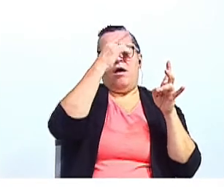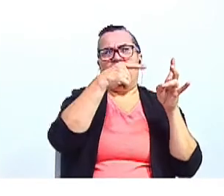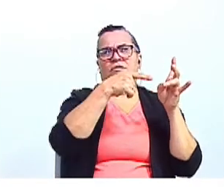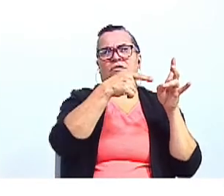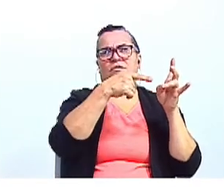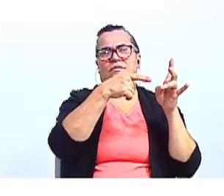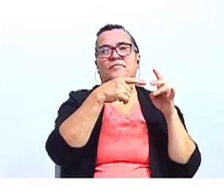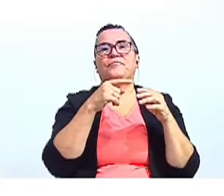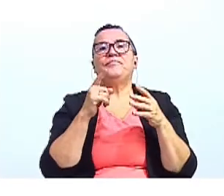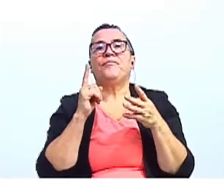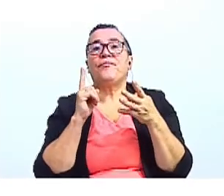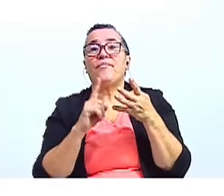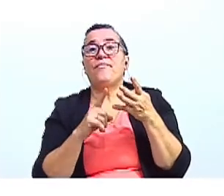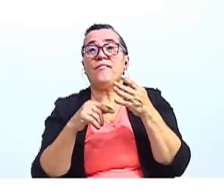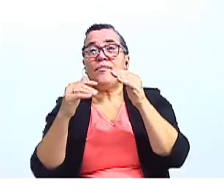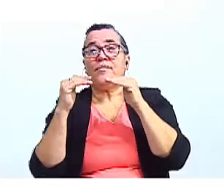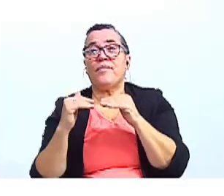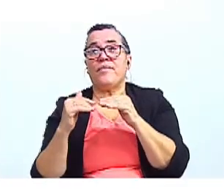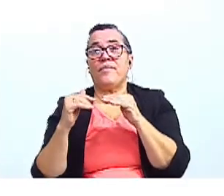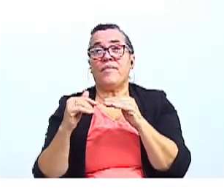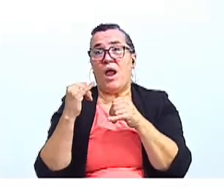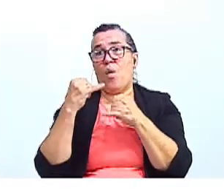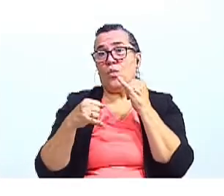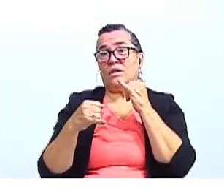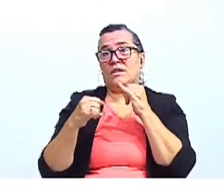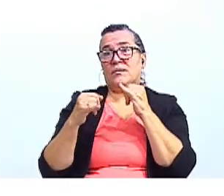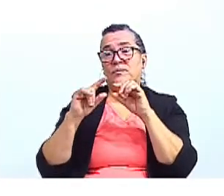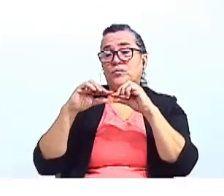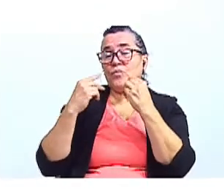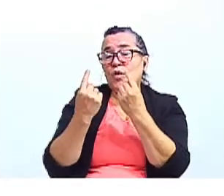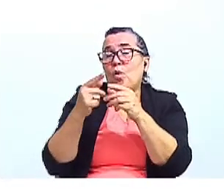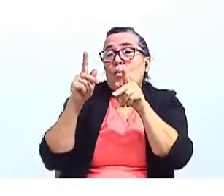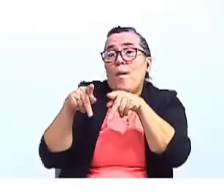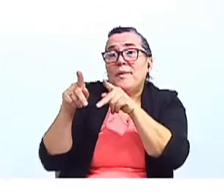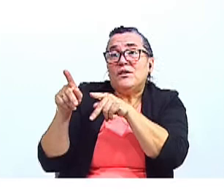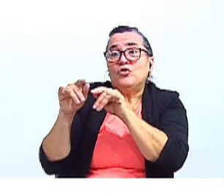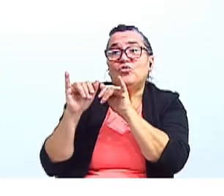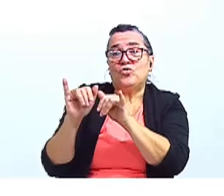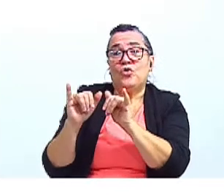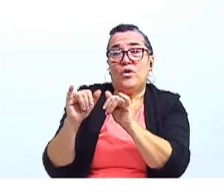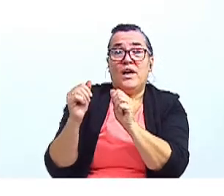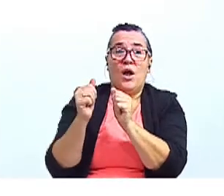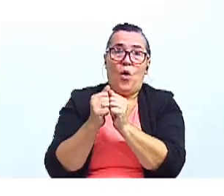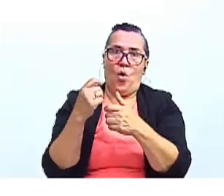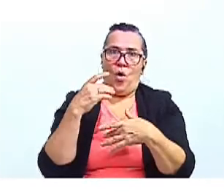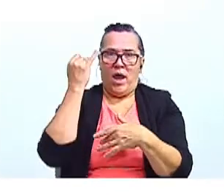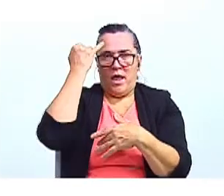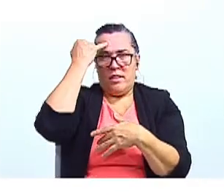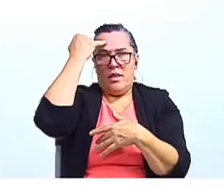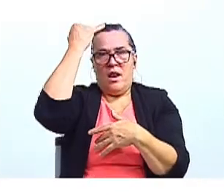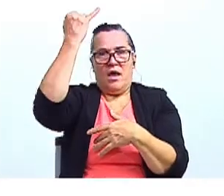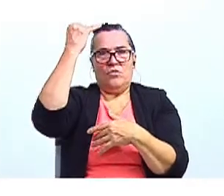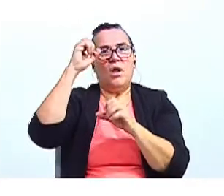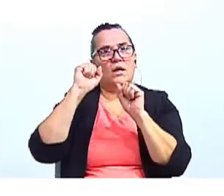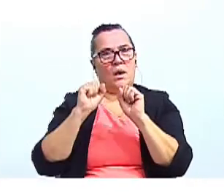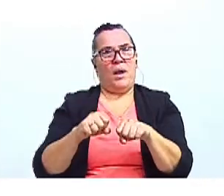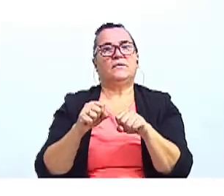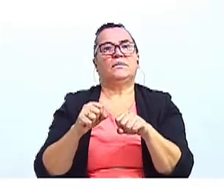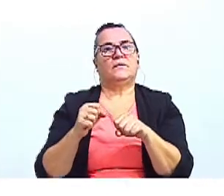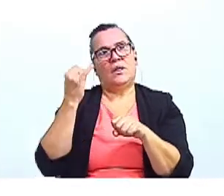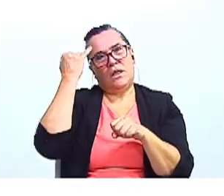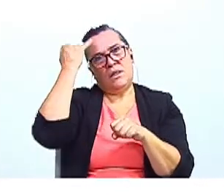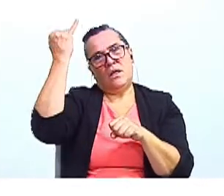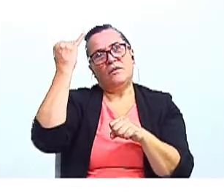then we have the last one, which is a group of people with intellectual capacity,